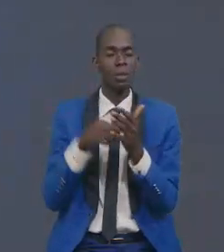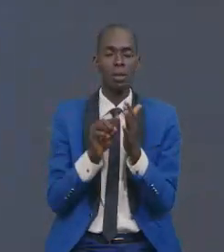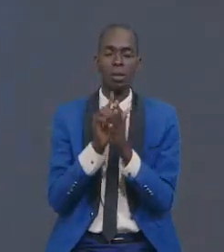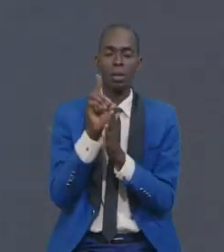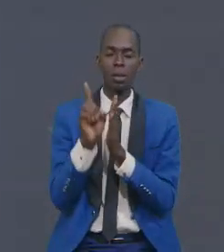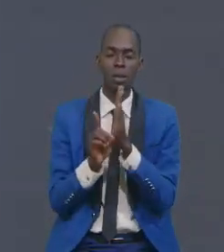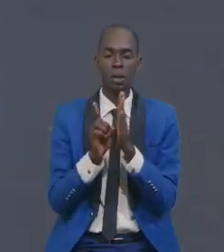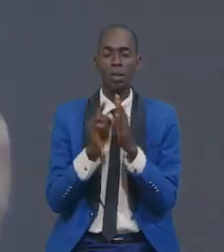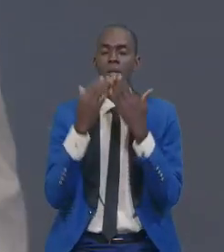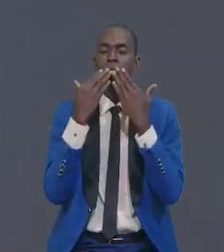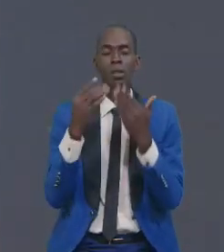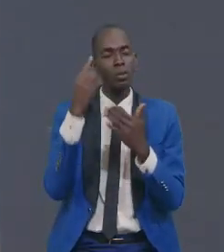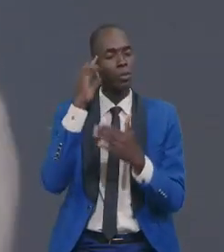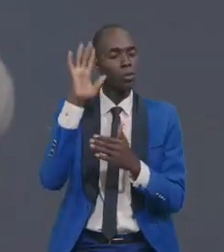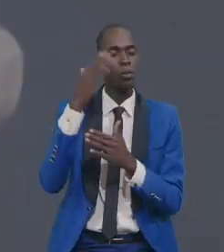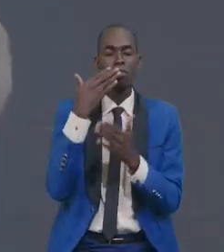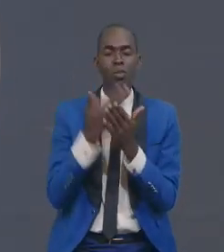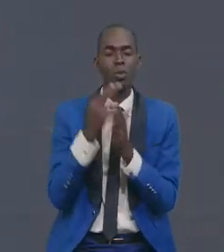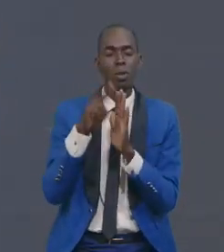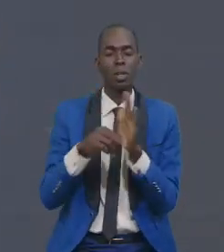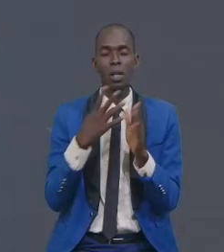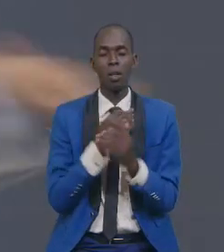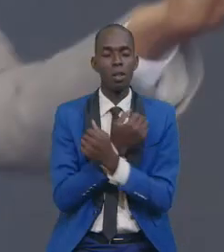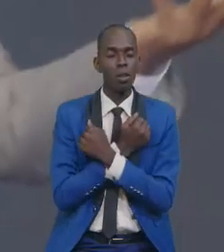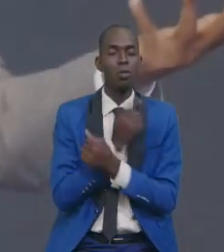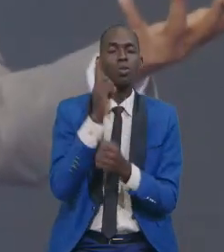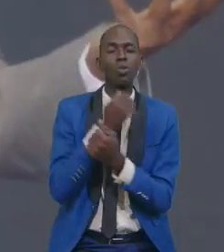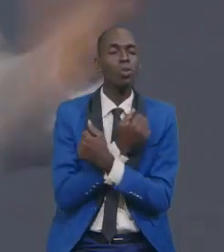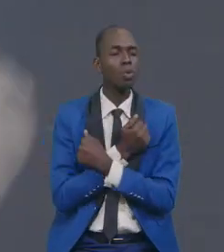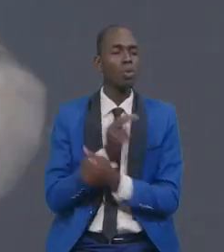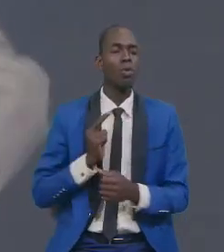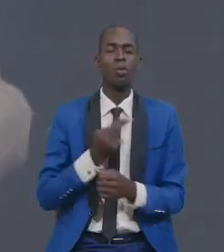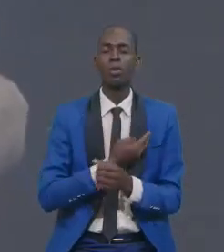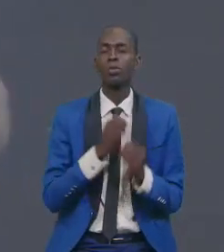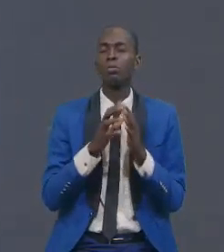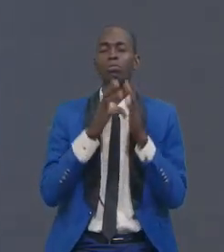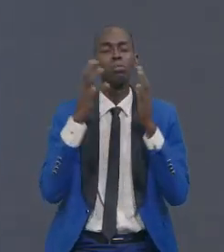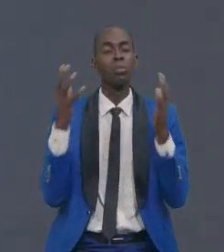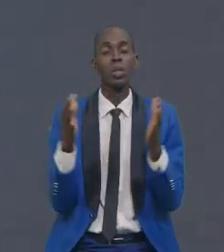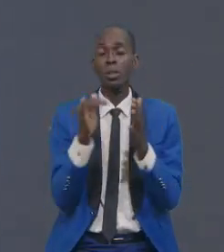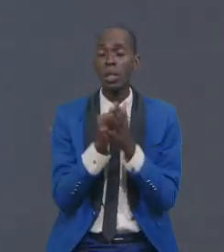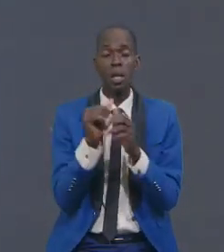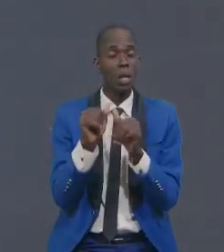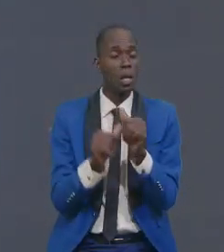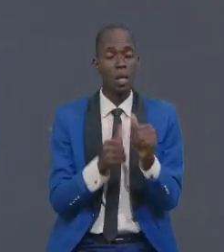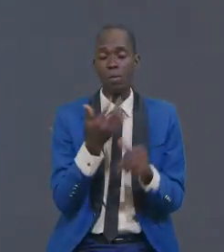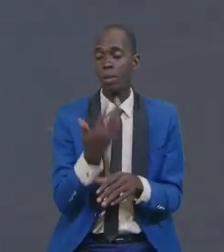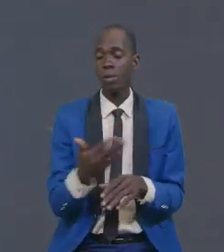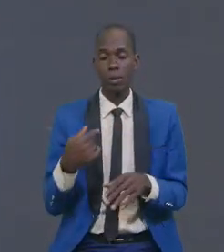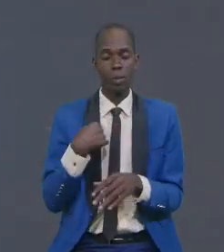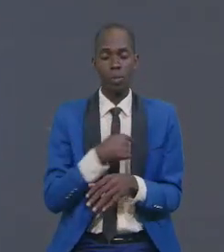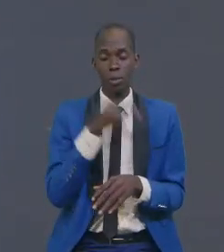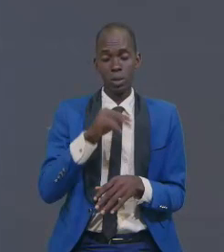thank you for your goodness and for your love. You love us so much that everything we need for